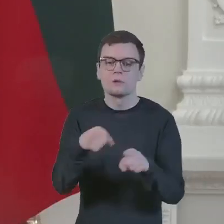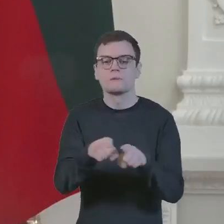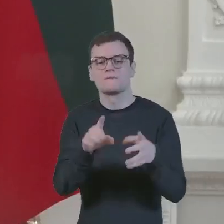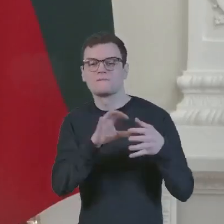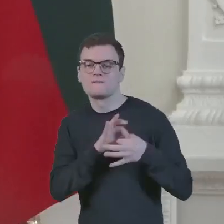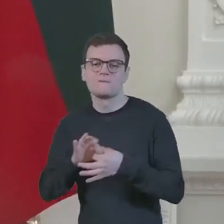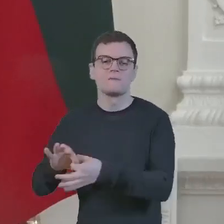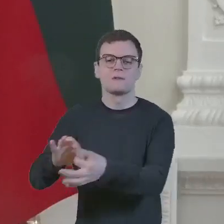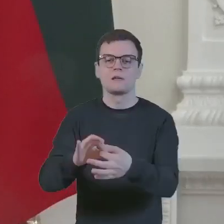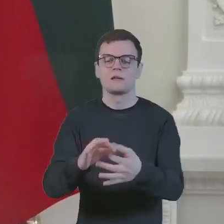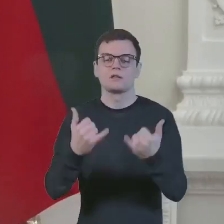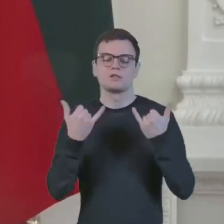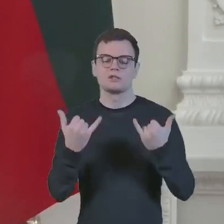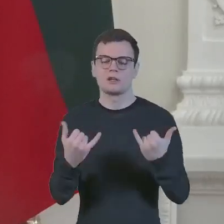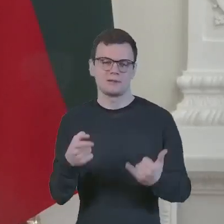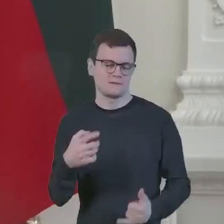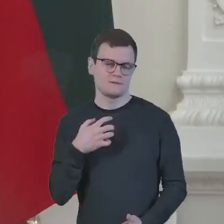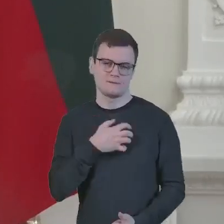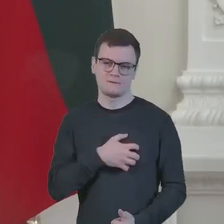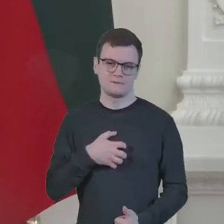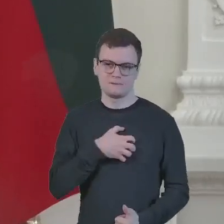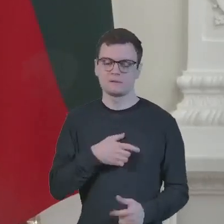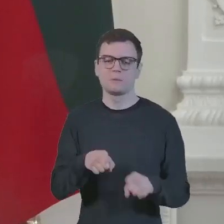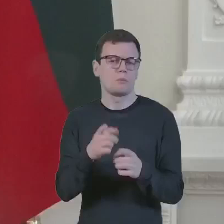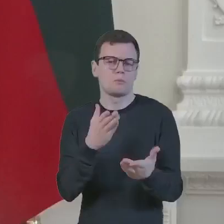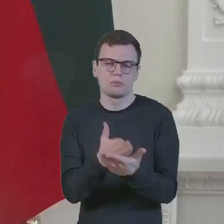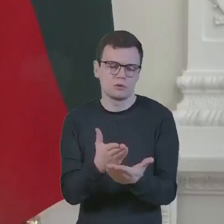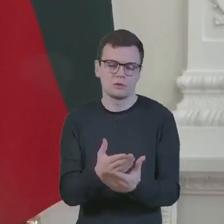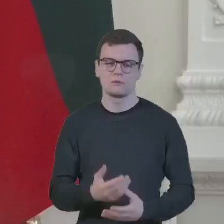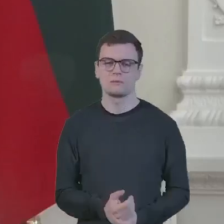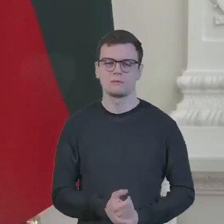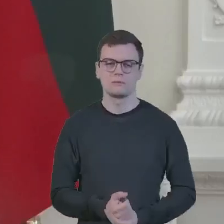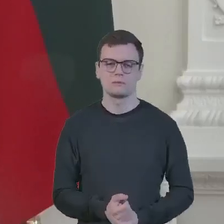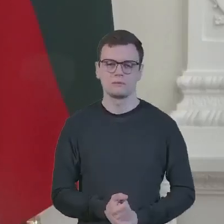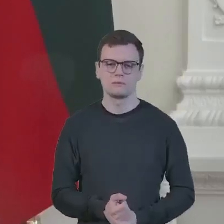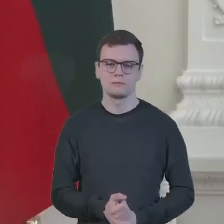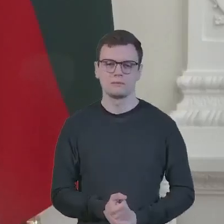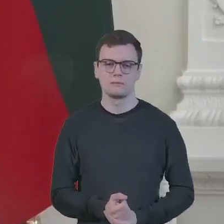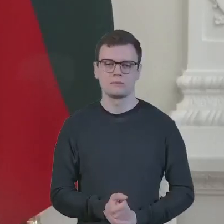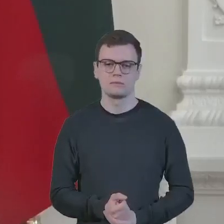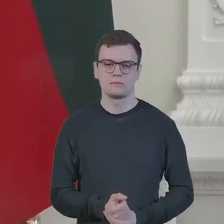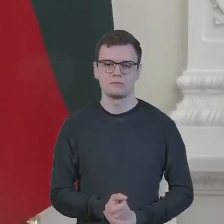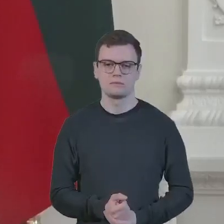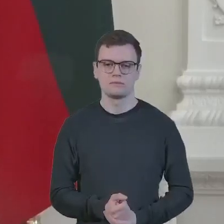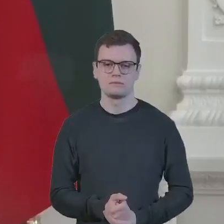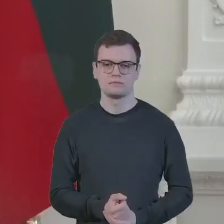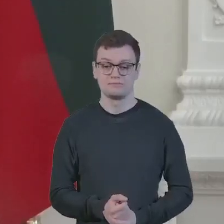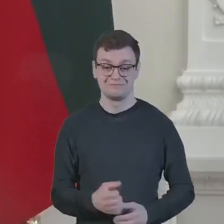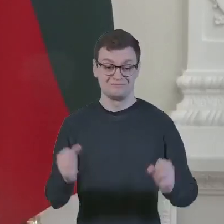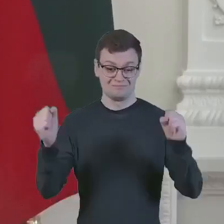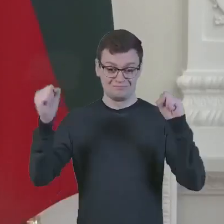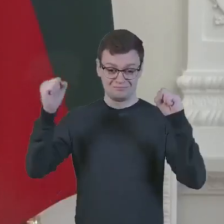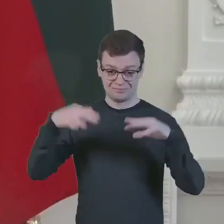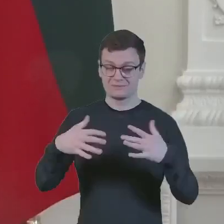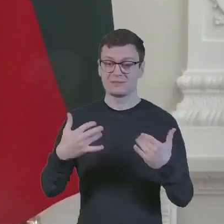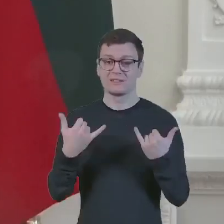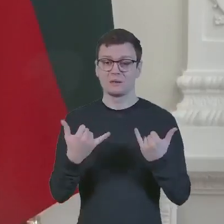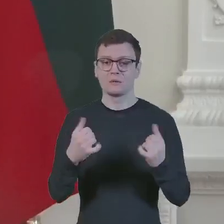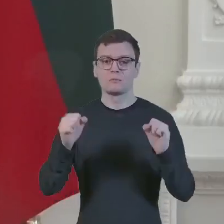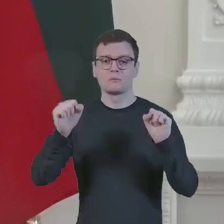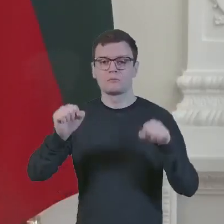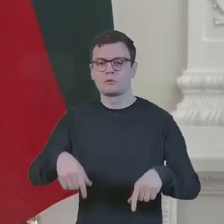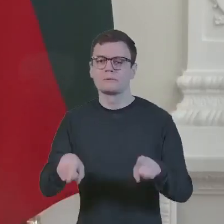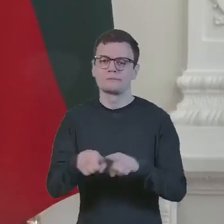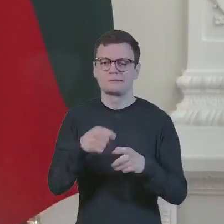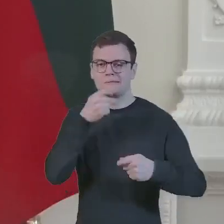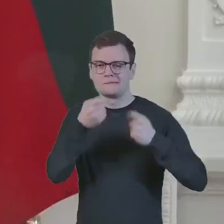Cooperation, unity, and solidarity between European countries are vitally important and necessary today. During our meeting